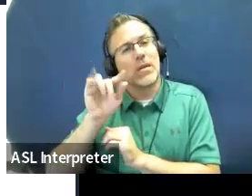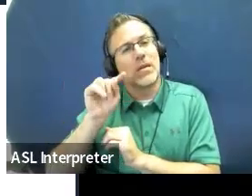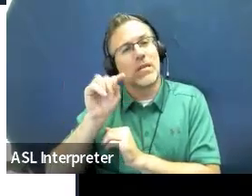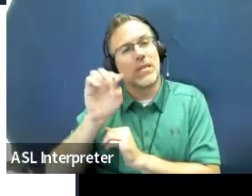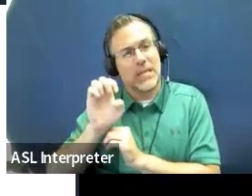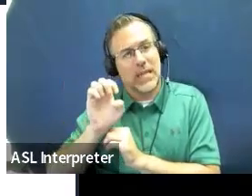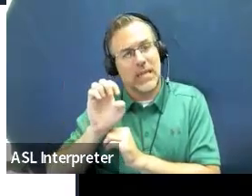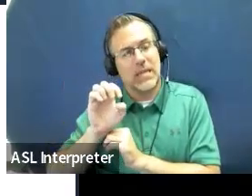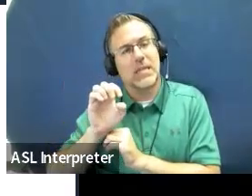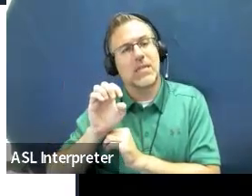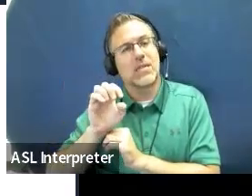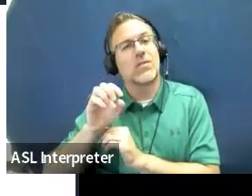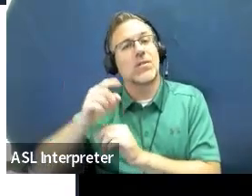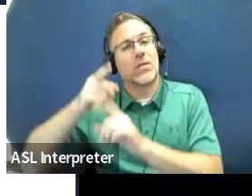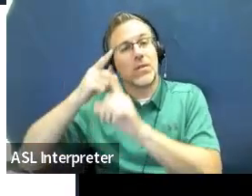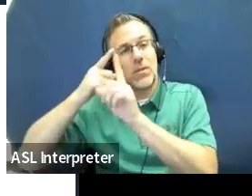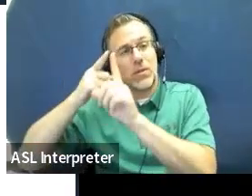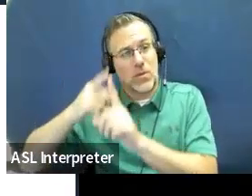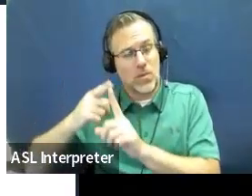those goals,